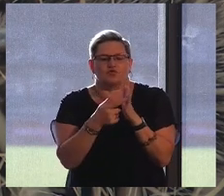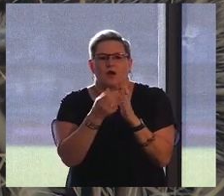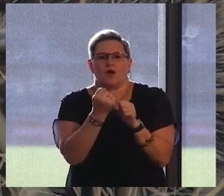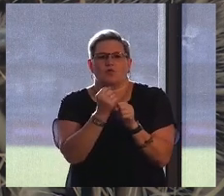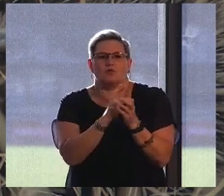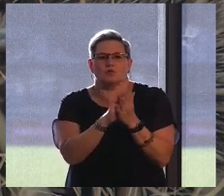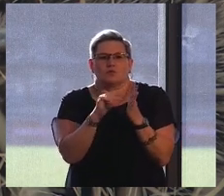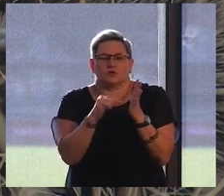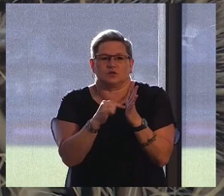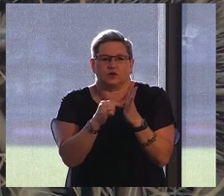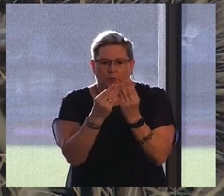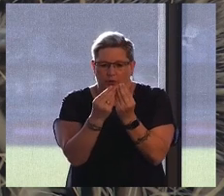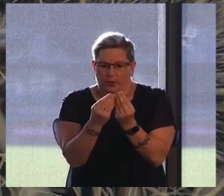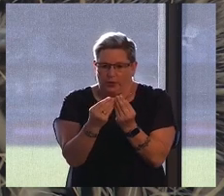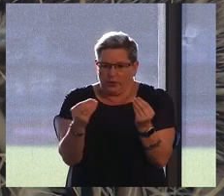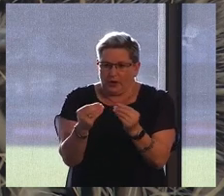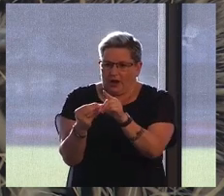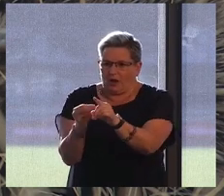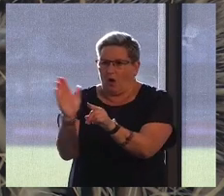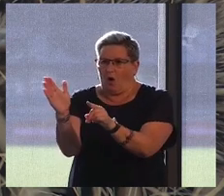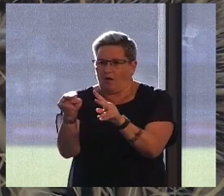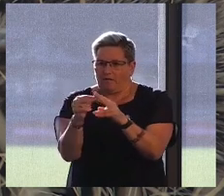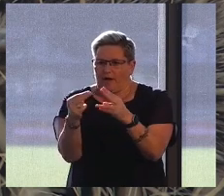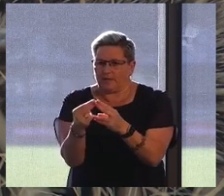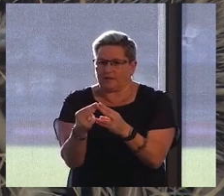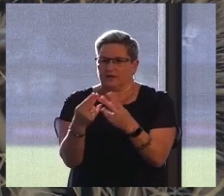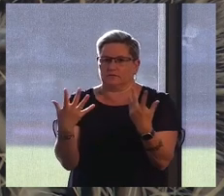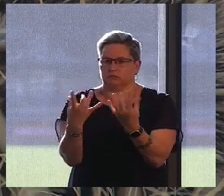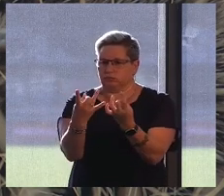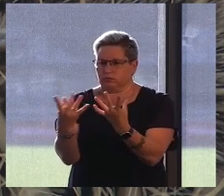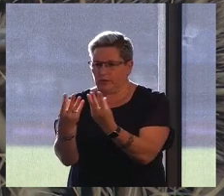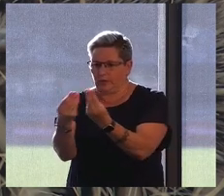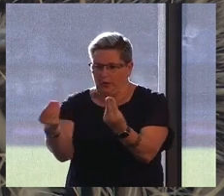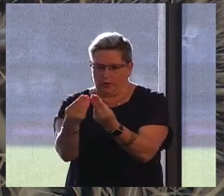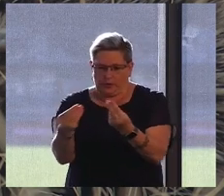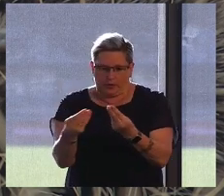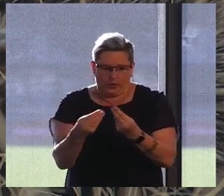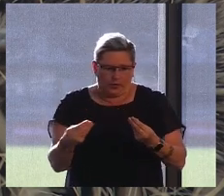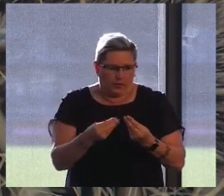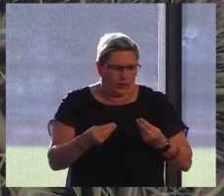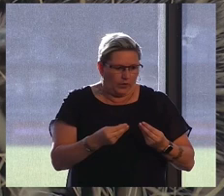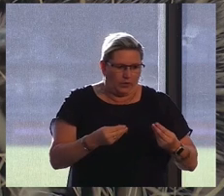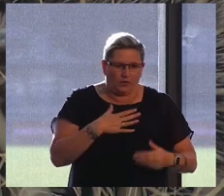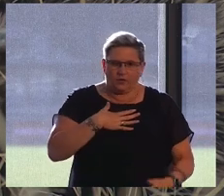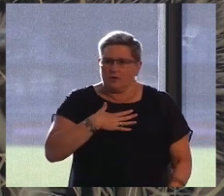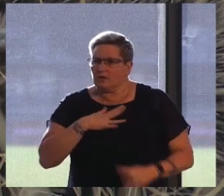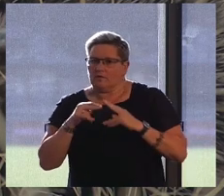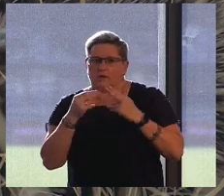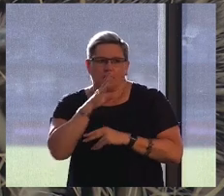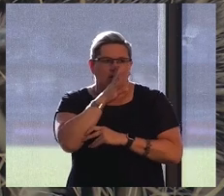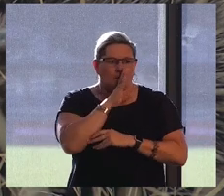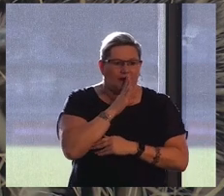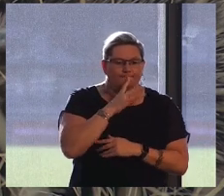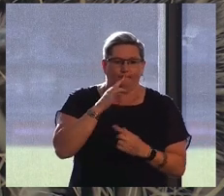families that I loved and landscapes that I saw drying up. You know, I remember later on talking to a seven-year-old little girl